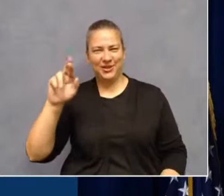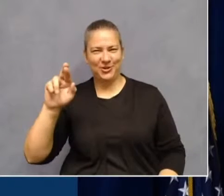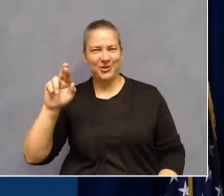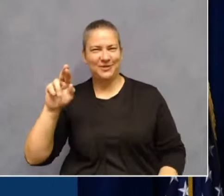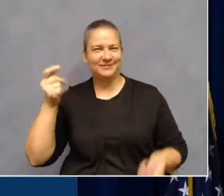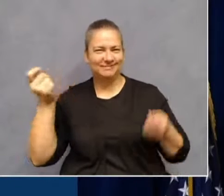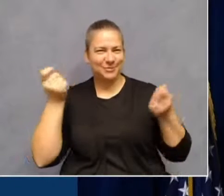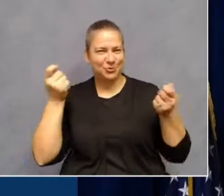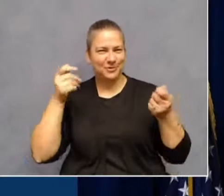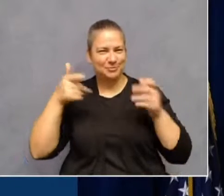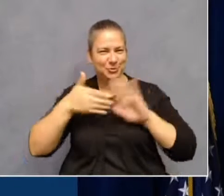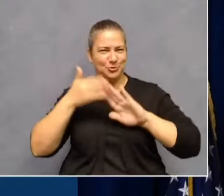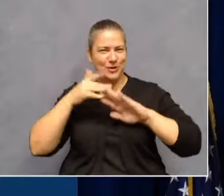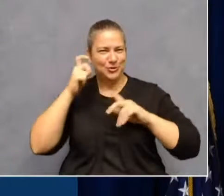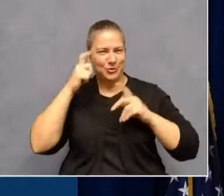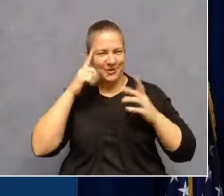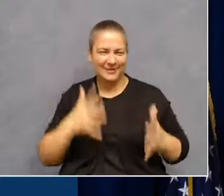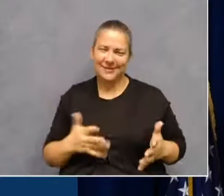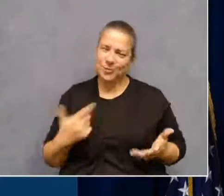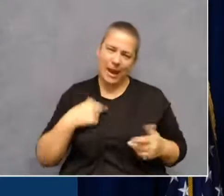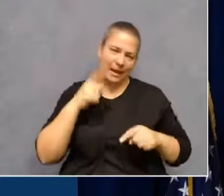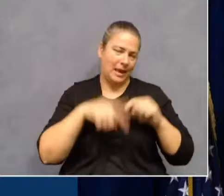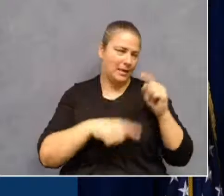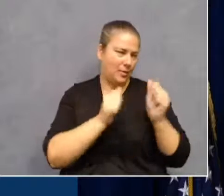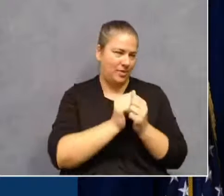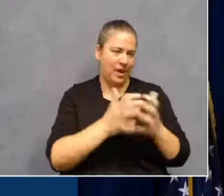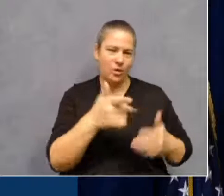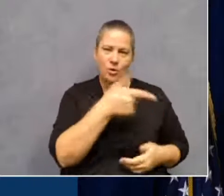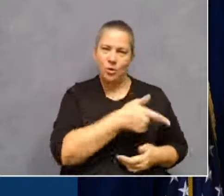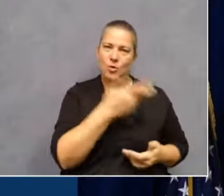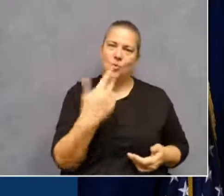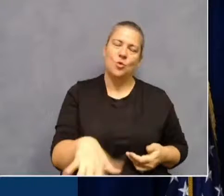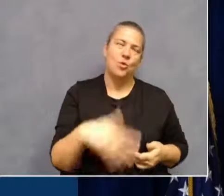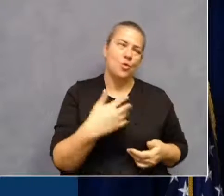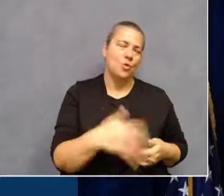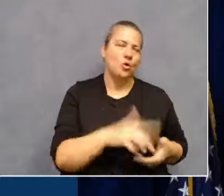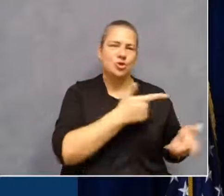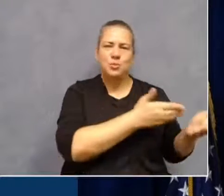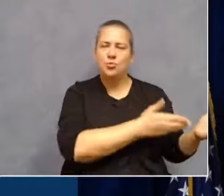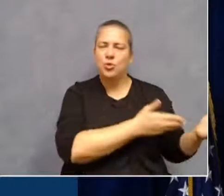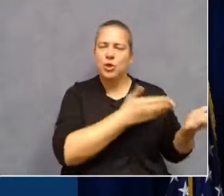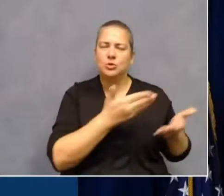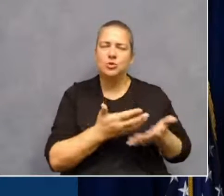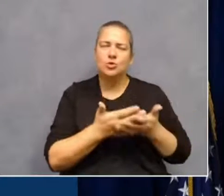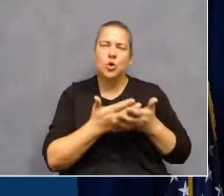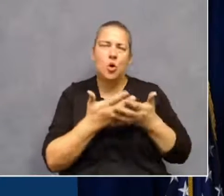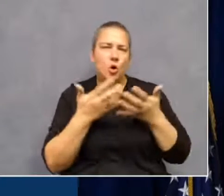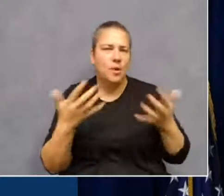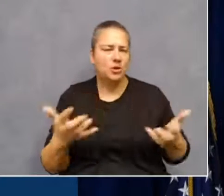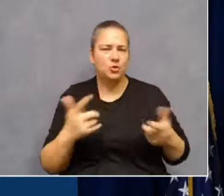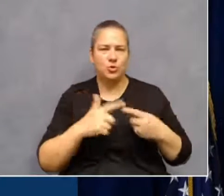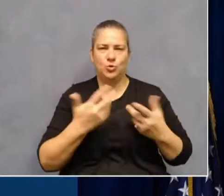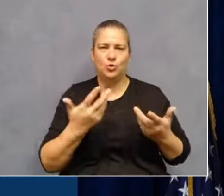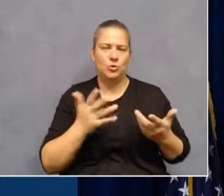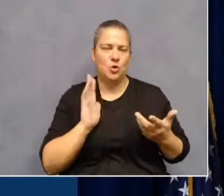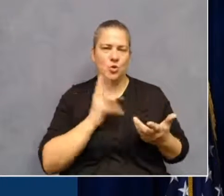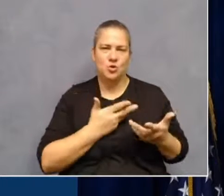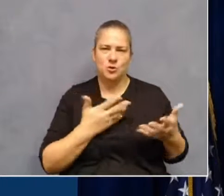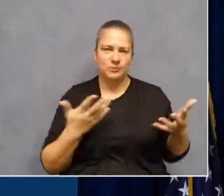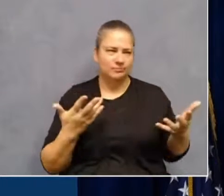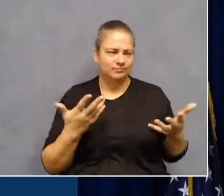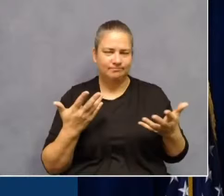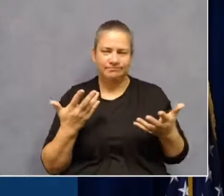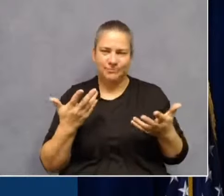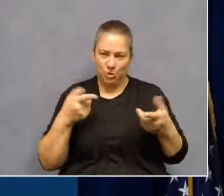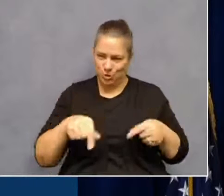needed everything that the Lieutenant Governor brings to the table, which is so much every day during this crisis. Now we want to